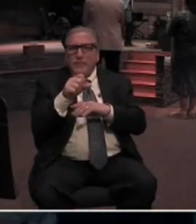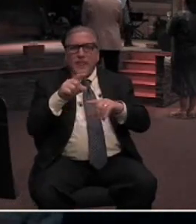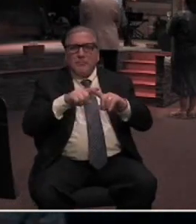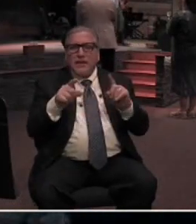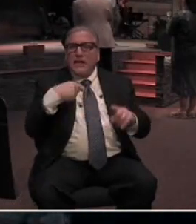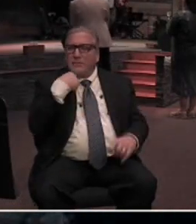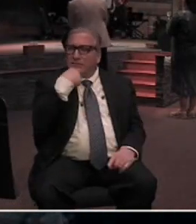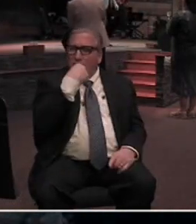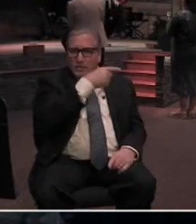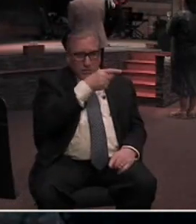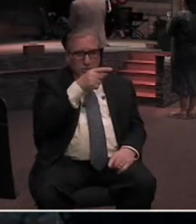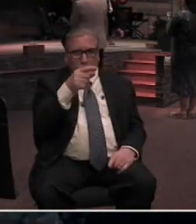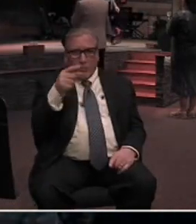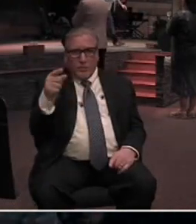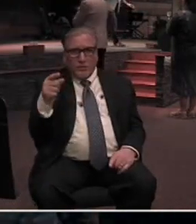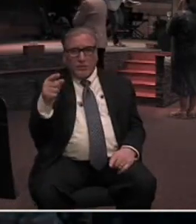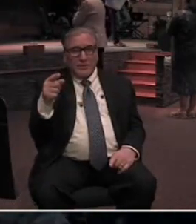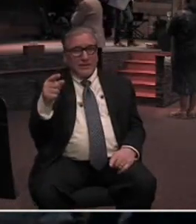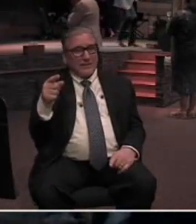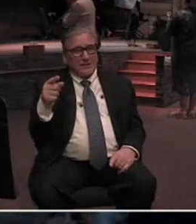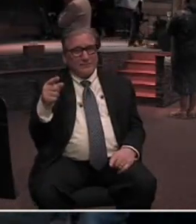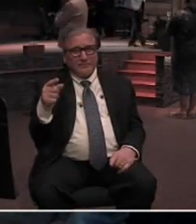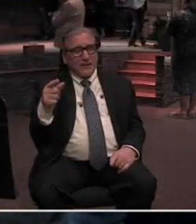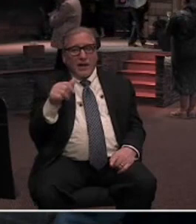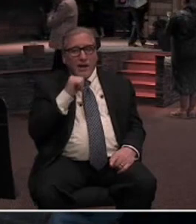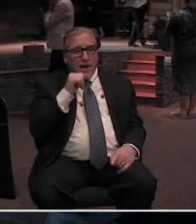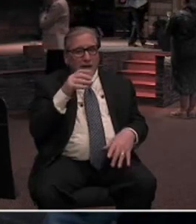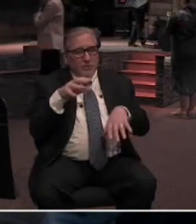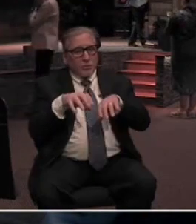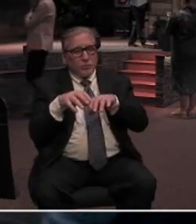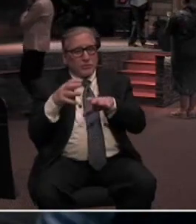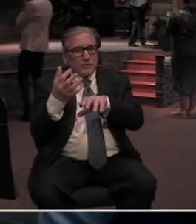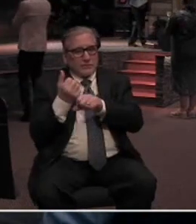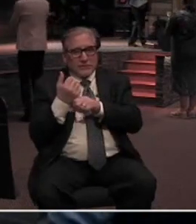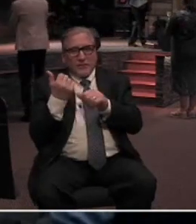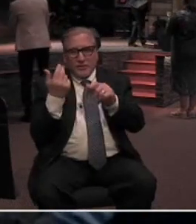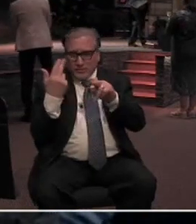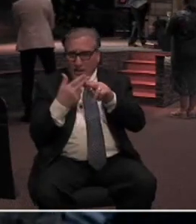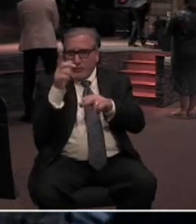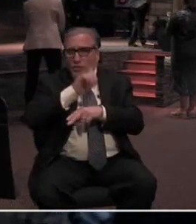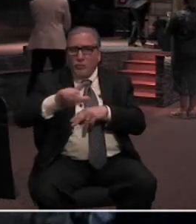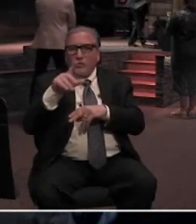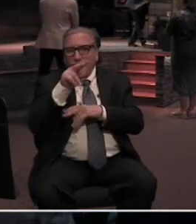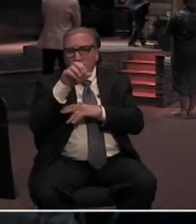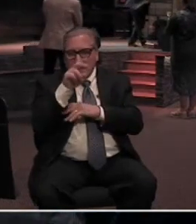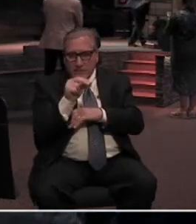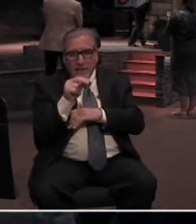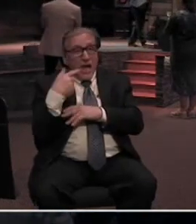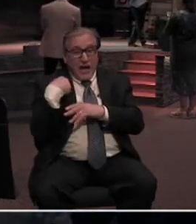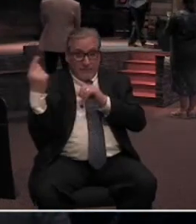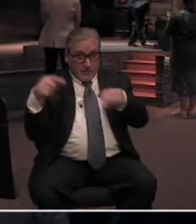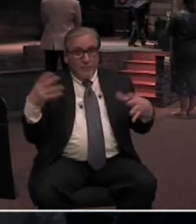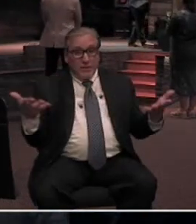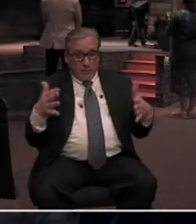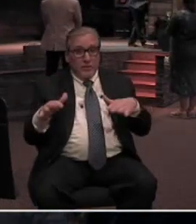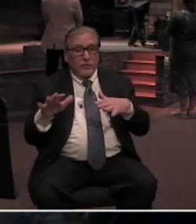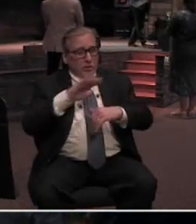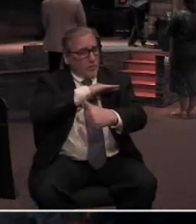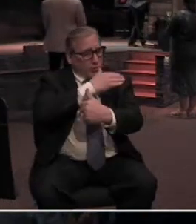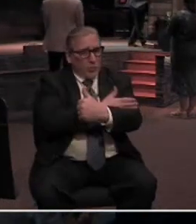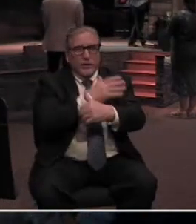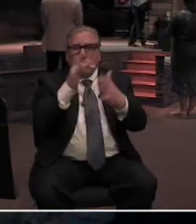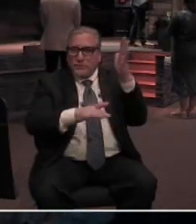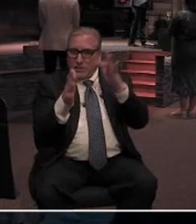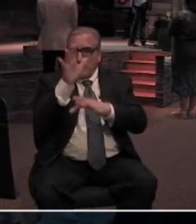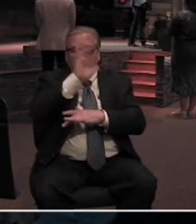I'm telling you, and I don't take the name of the Lord in vain, I have come here under the authority of Jesus Christ